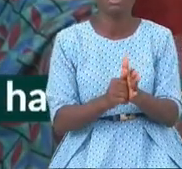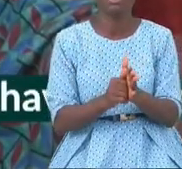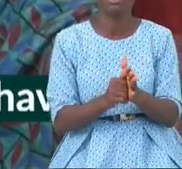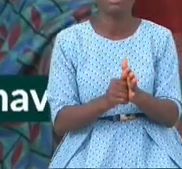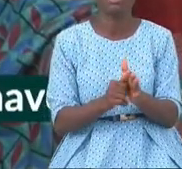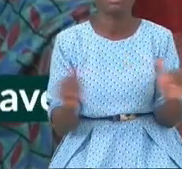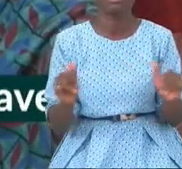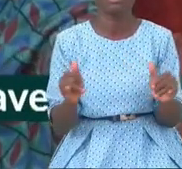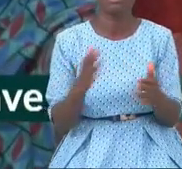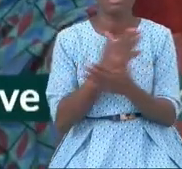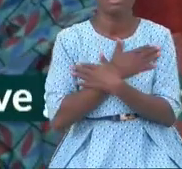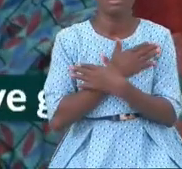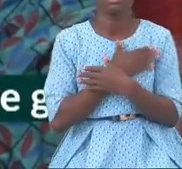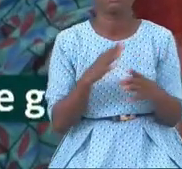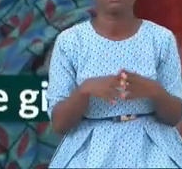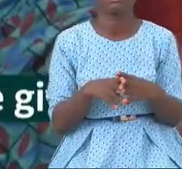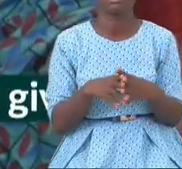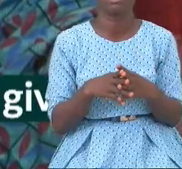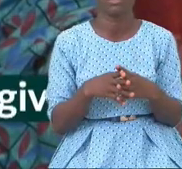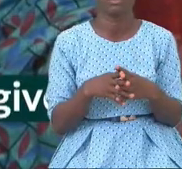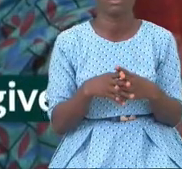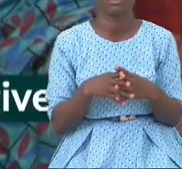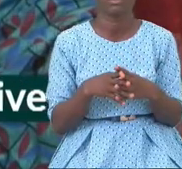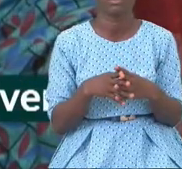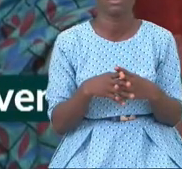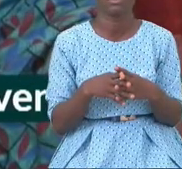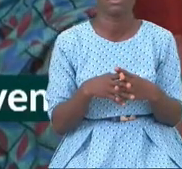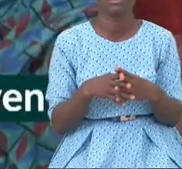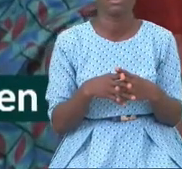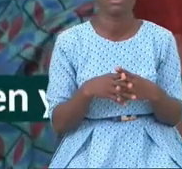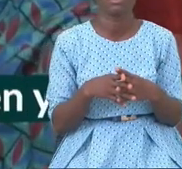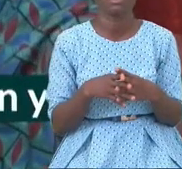December, 2022. At Deeper Life Bible Church headquarters, Popular Street, Old Jari.